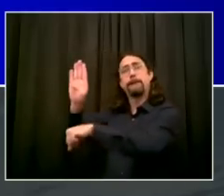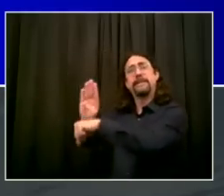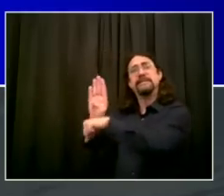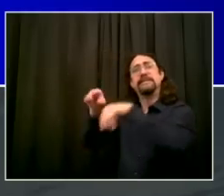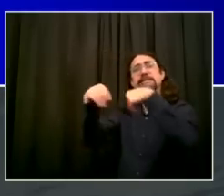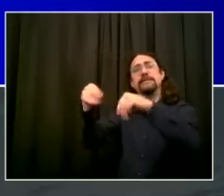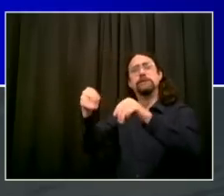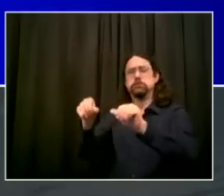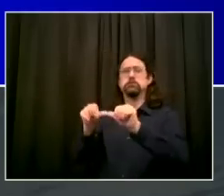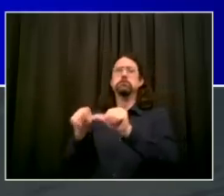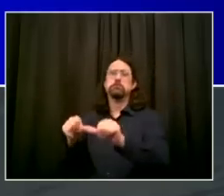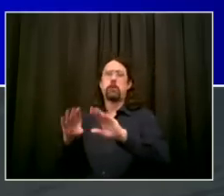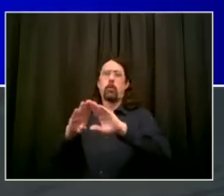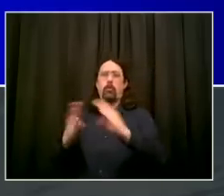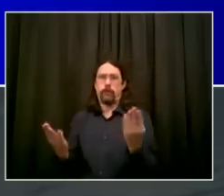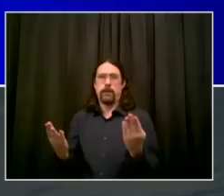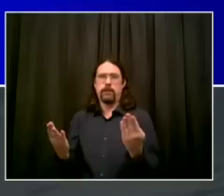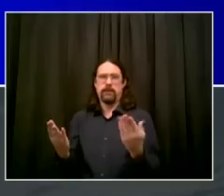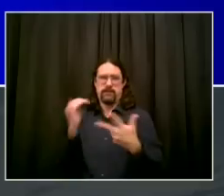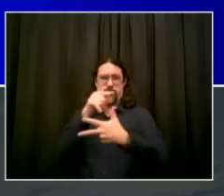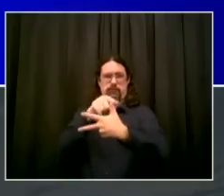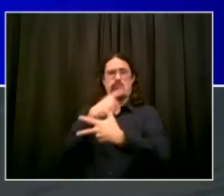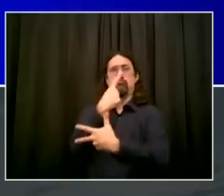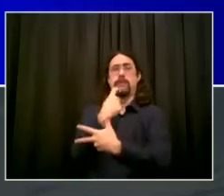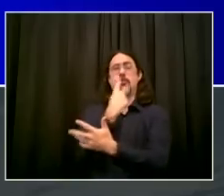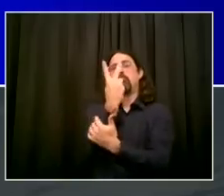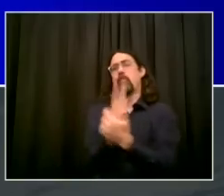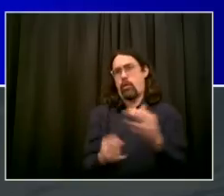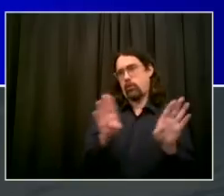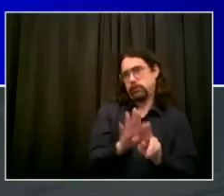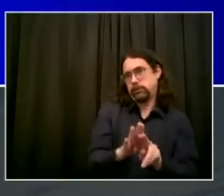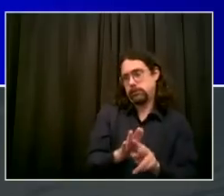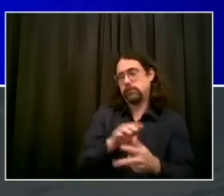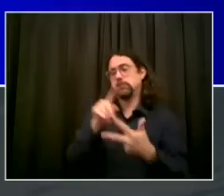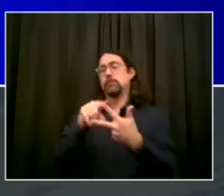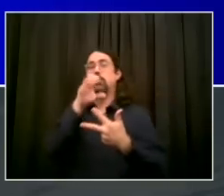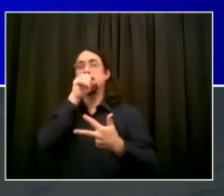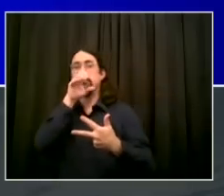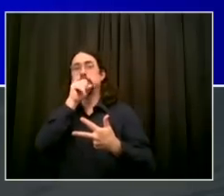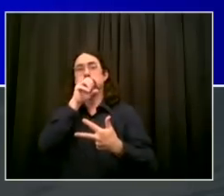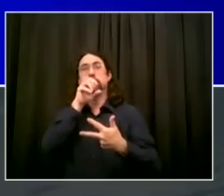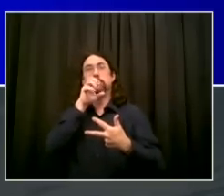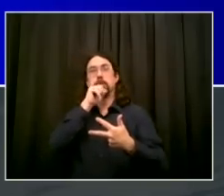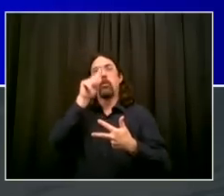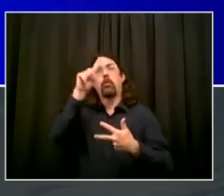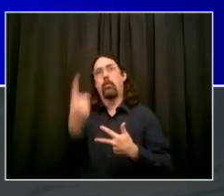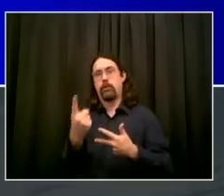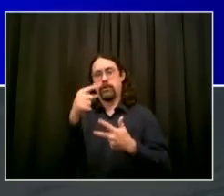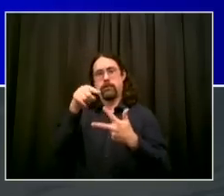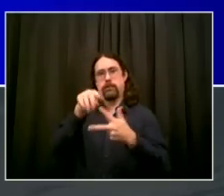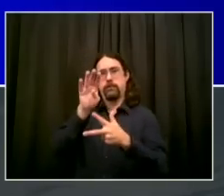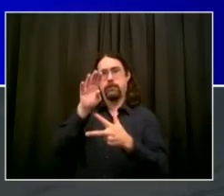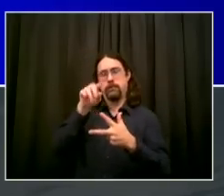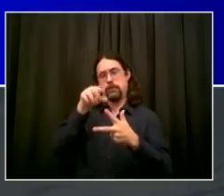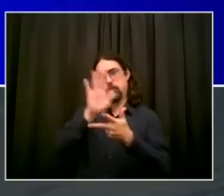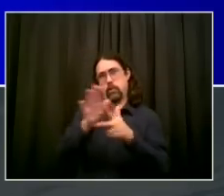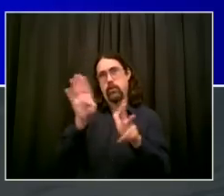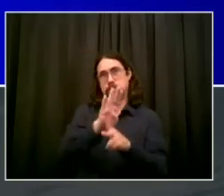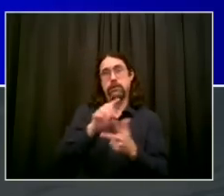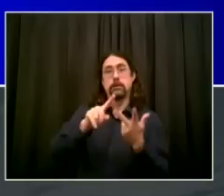and that is a situation where those areas are being watched. We're working on them. We want to make sure they do not end up with more